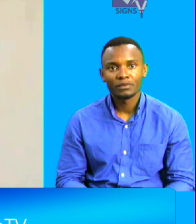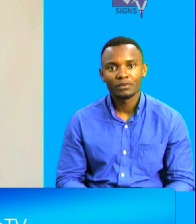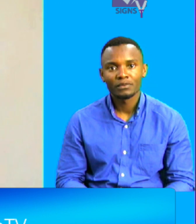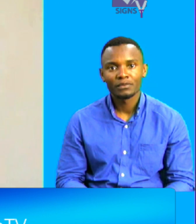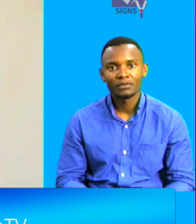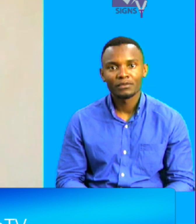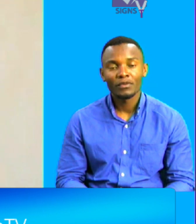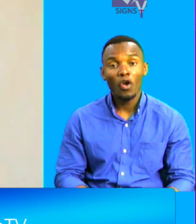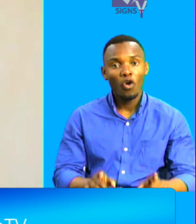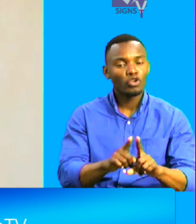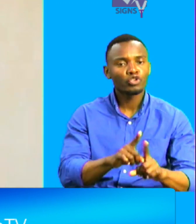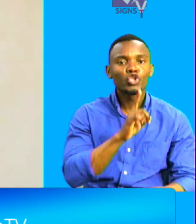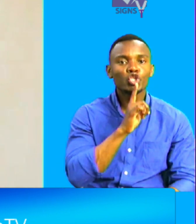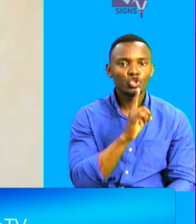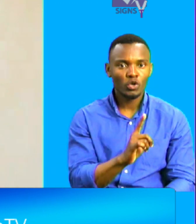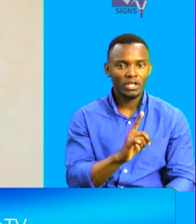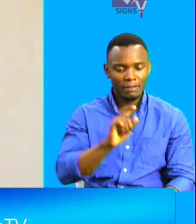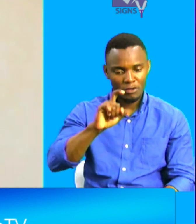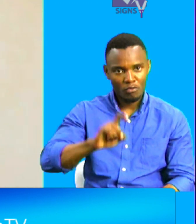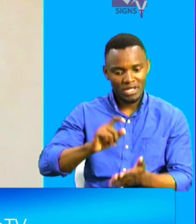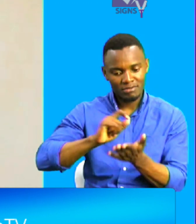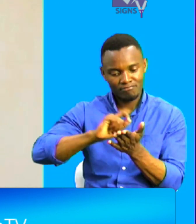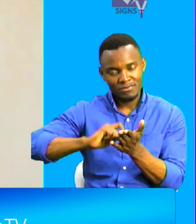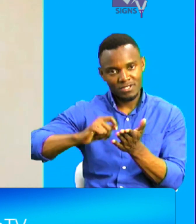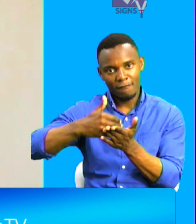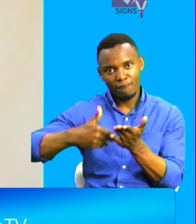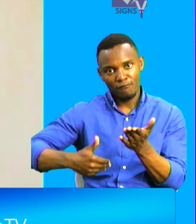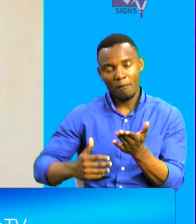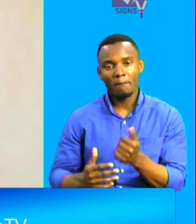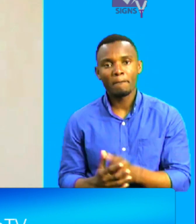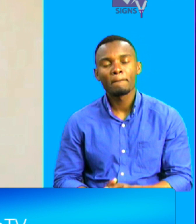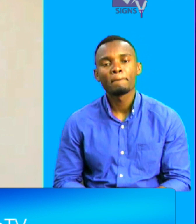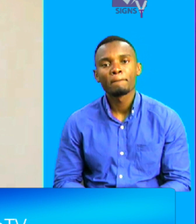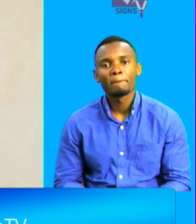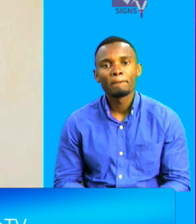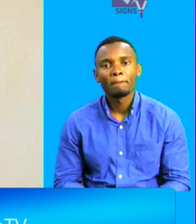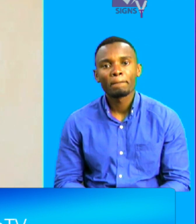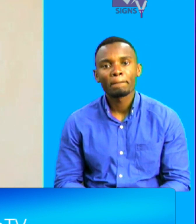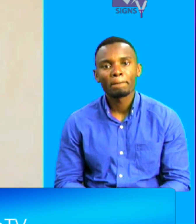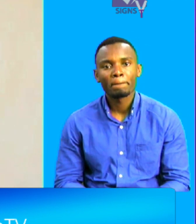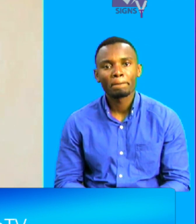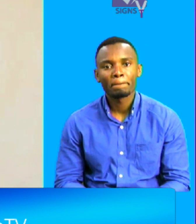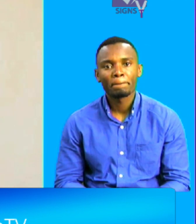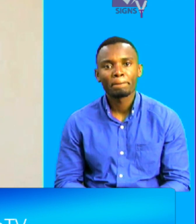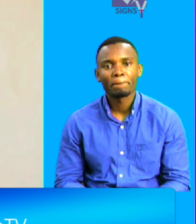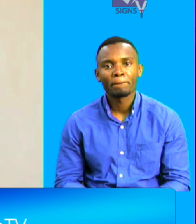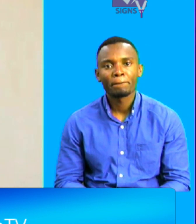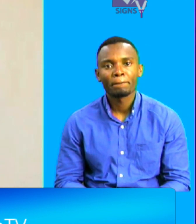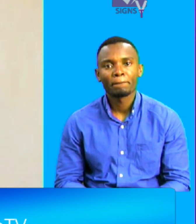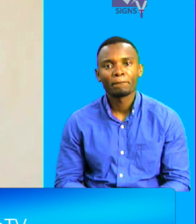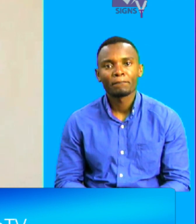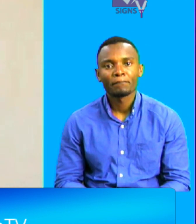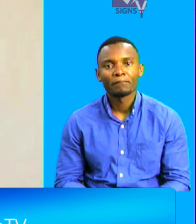And the sureties also should sign the surety form. We shall ensure that it is done.